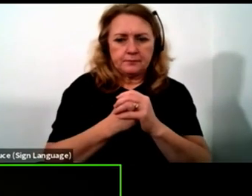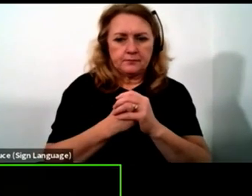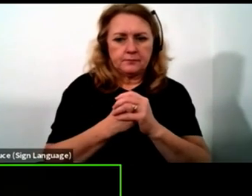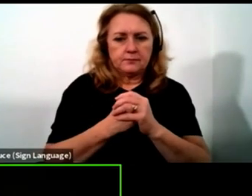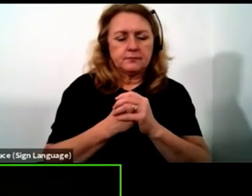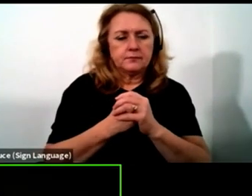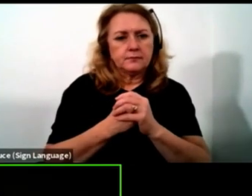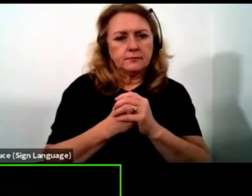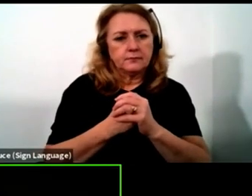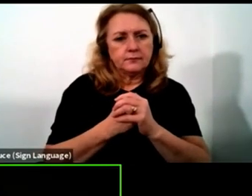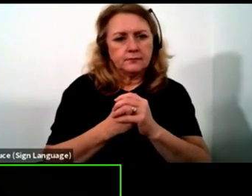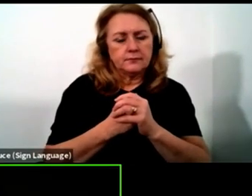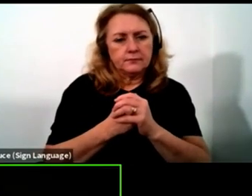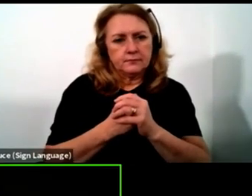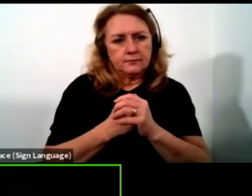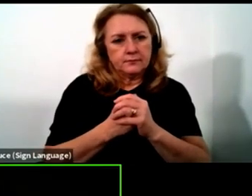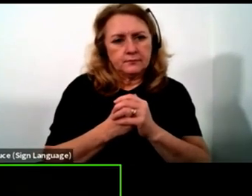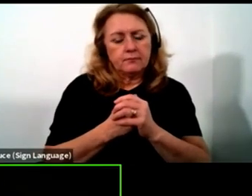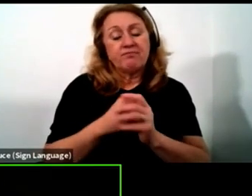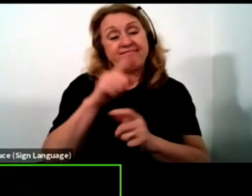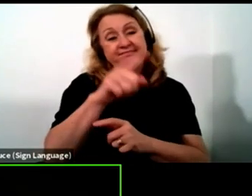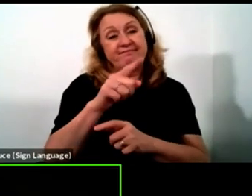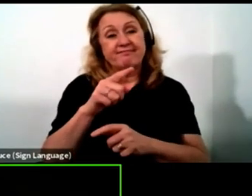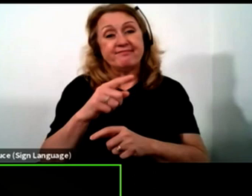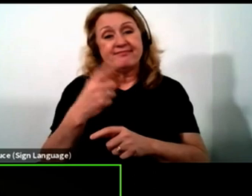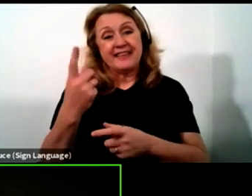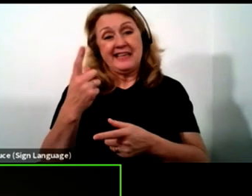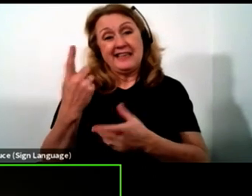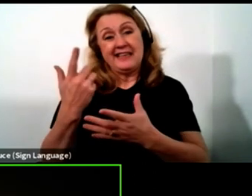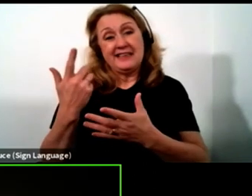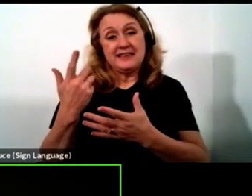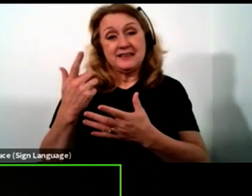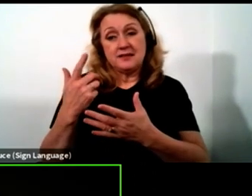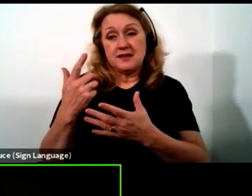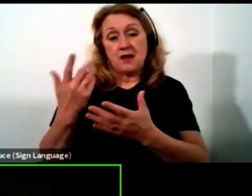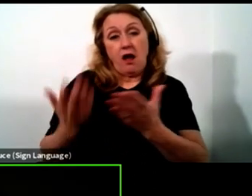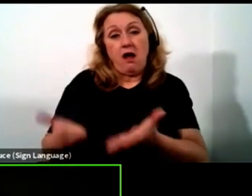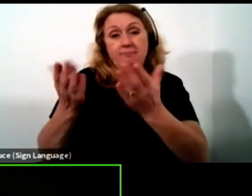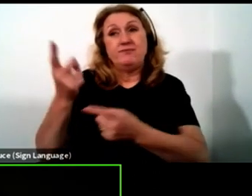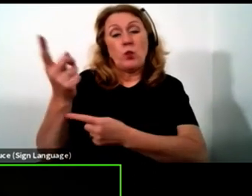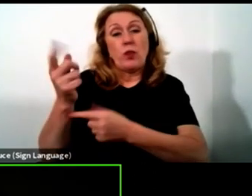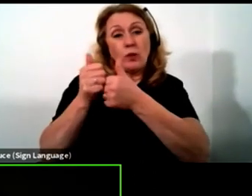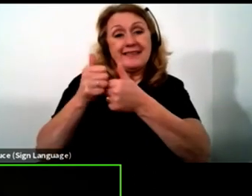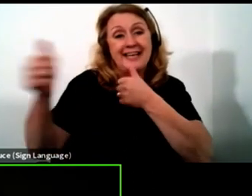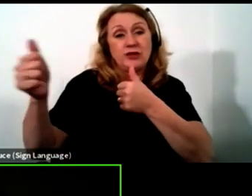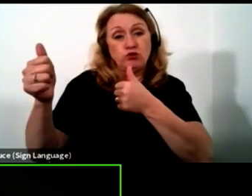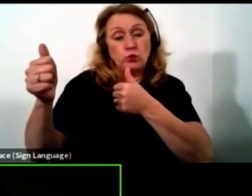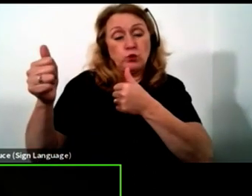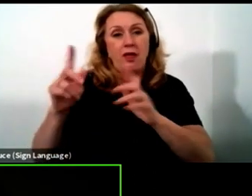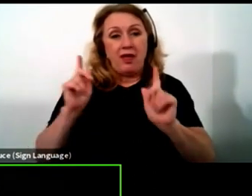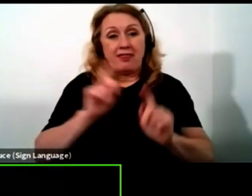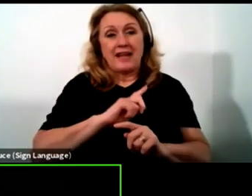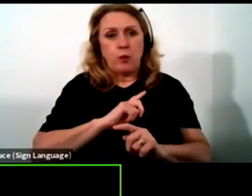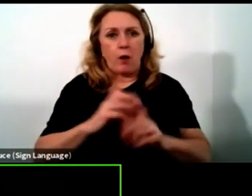Global validation, I mean, this is again rests with the power of institutions. And this is why we need to have a